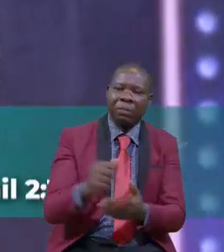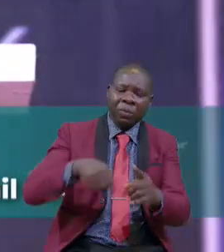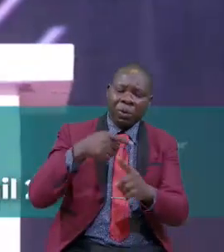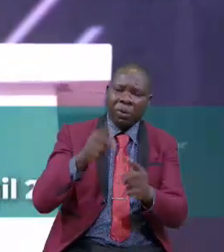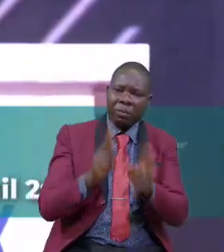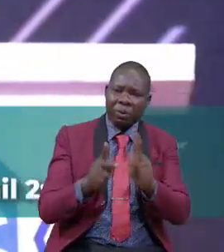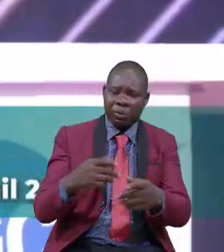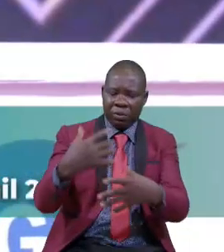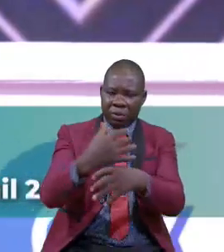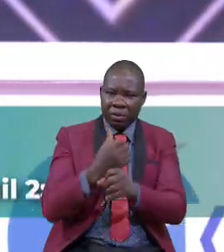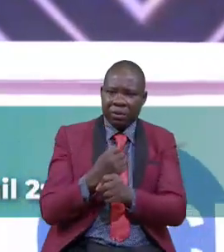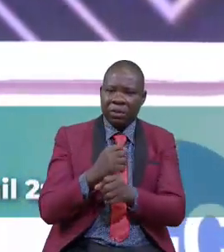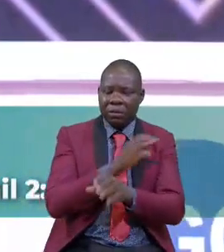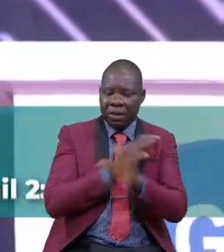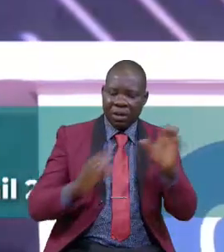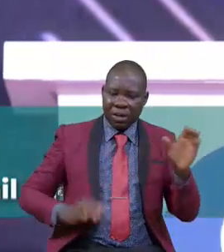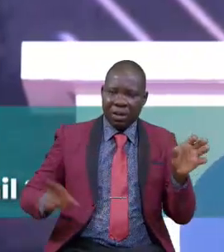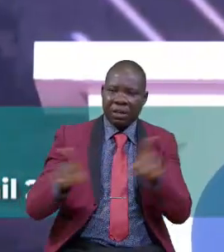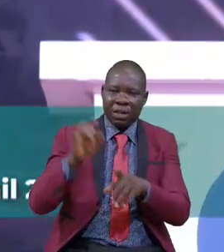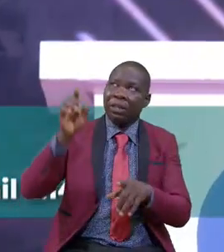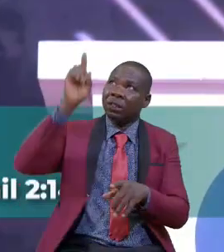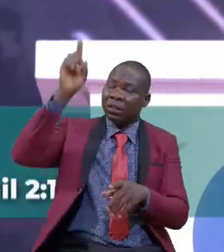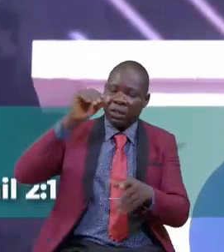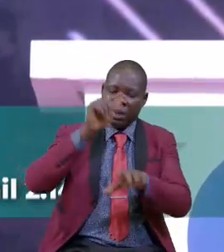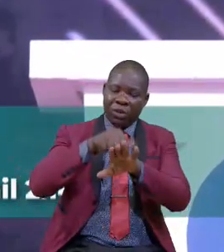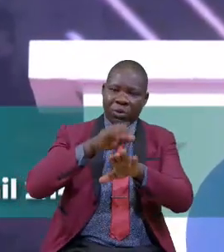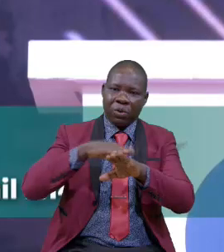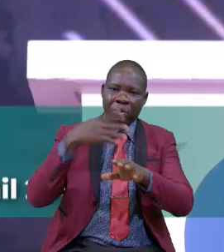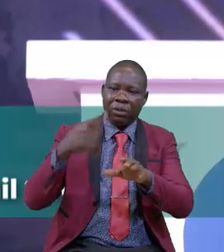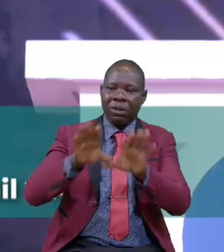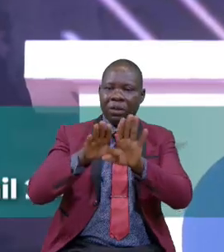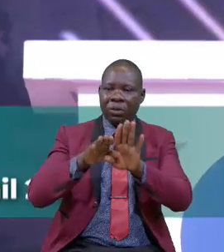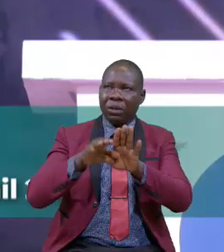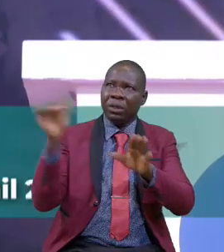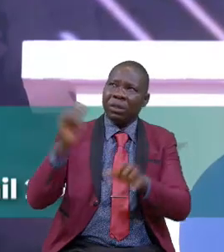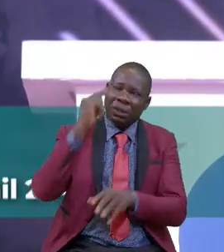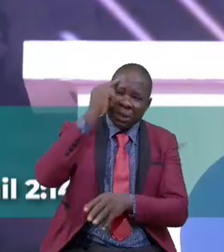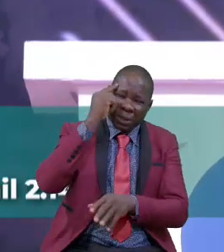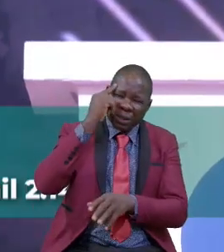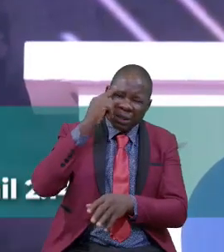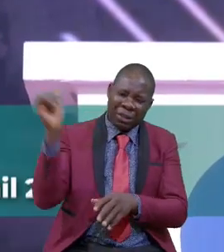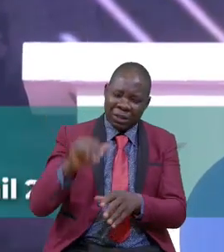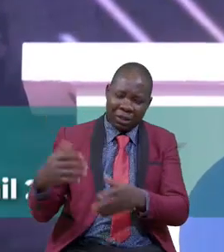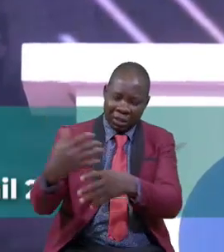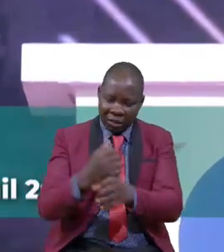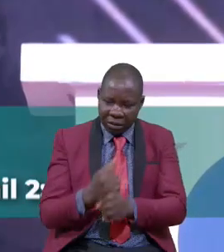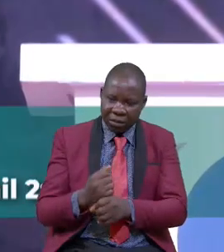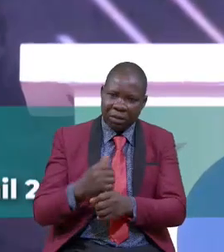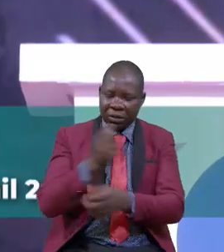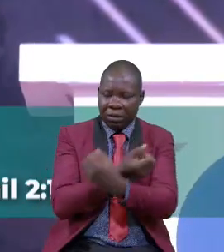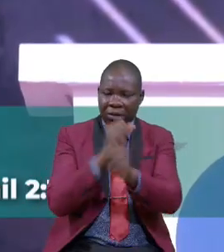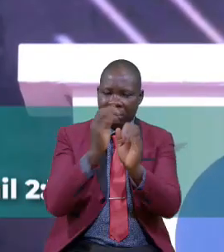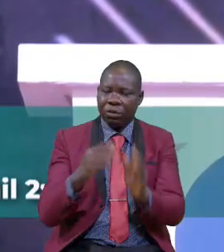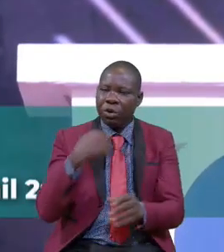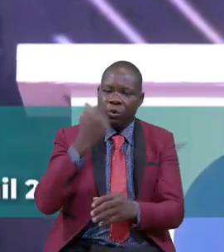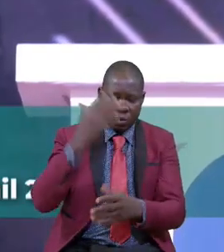the door, they think they're only receiving a savior. will forgive their sin. You also